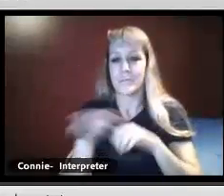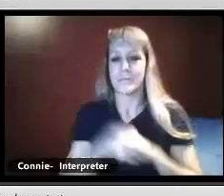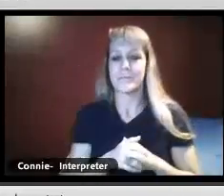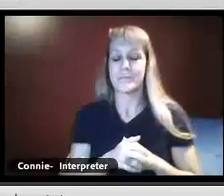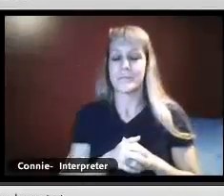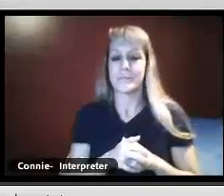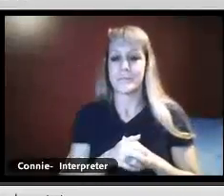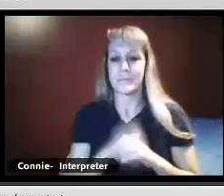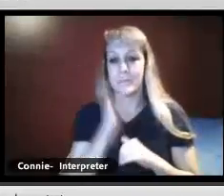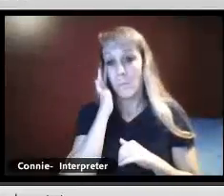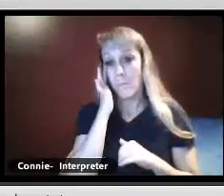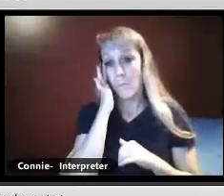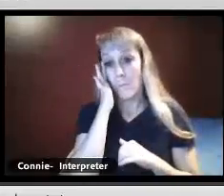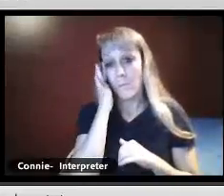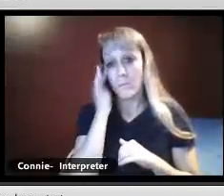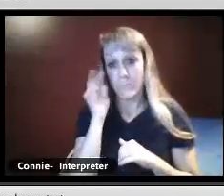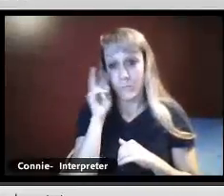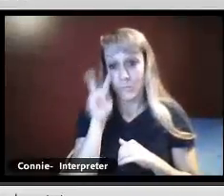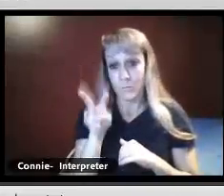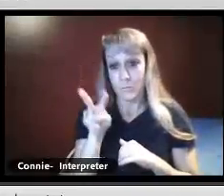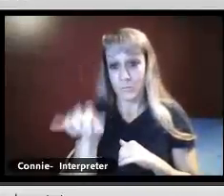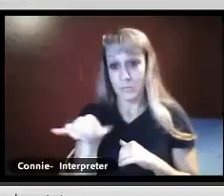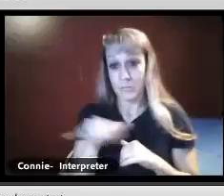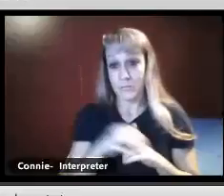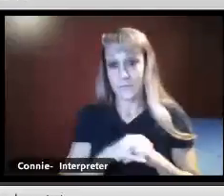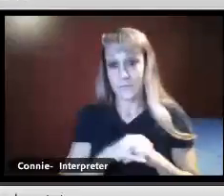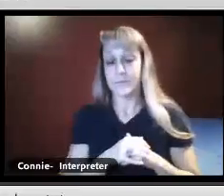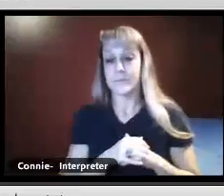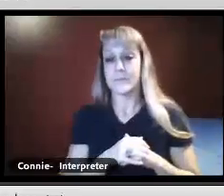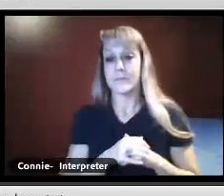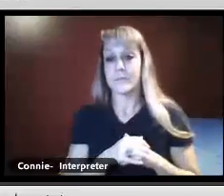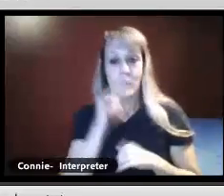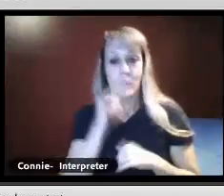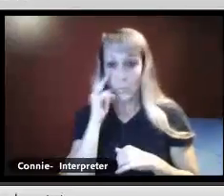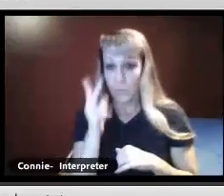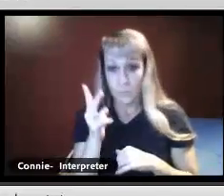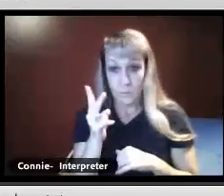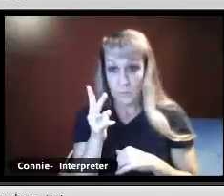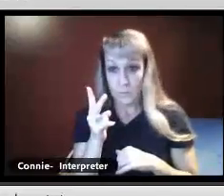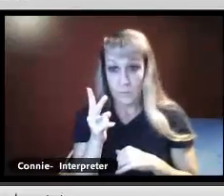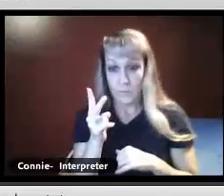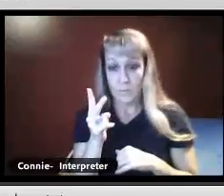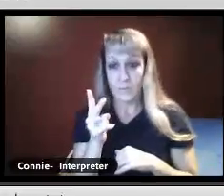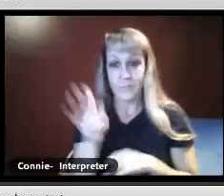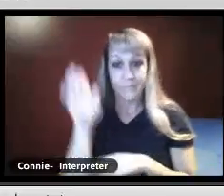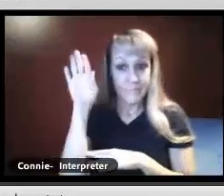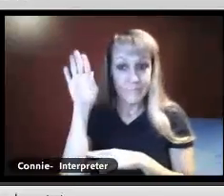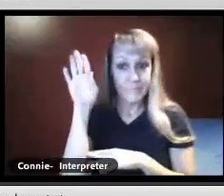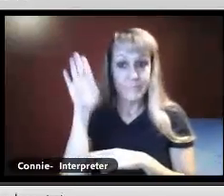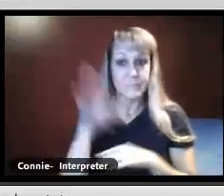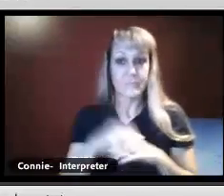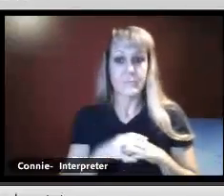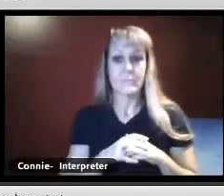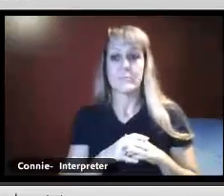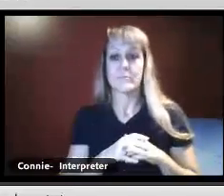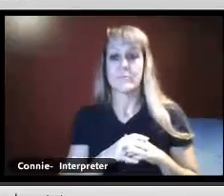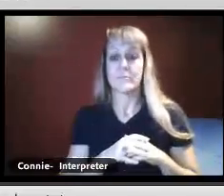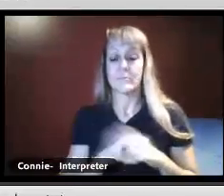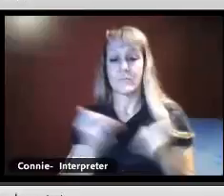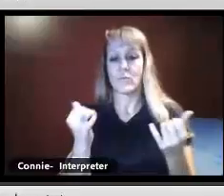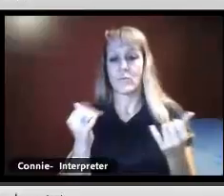going to take a moment and make sure everybody sees that. If you're not seeing that, please raise your hand. The current